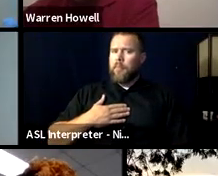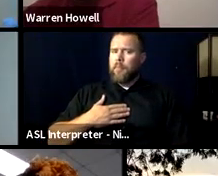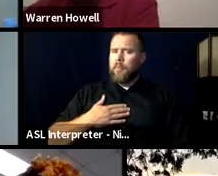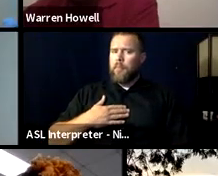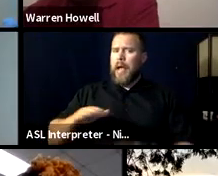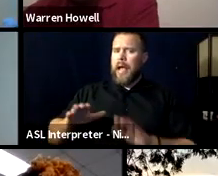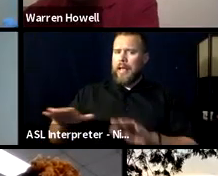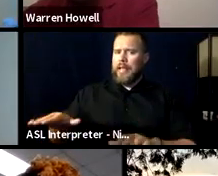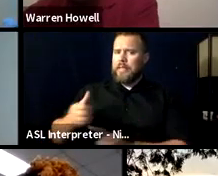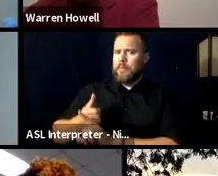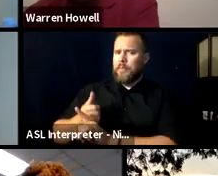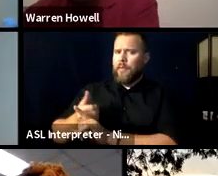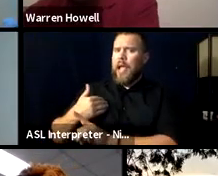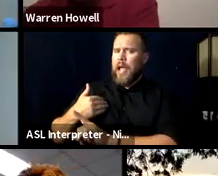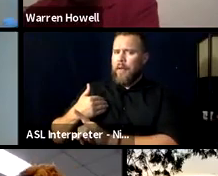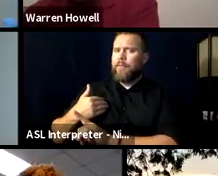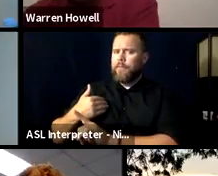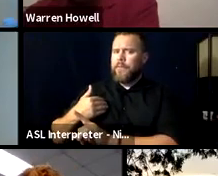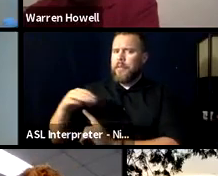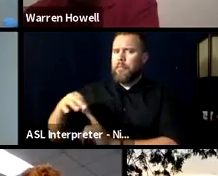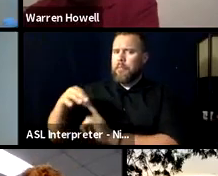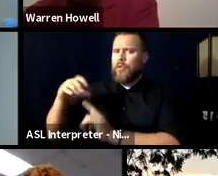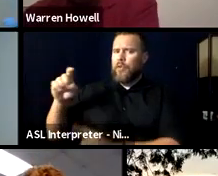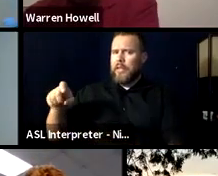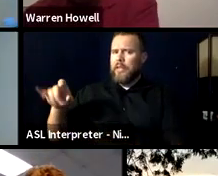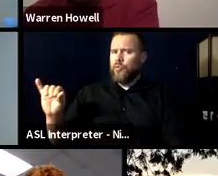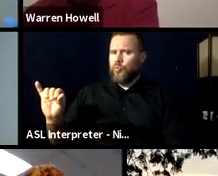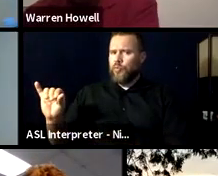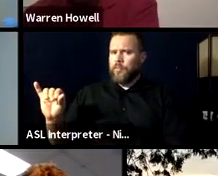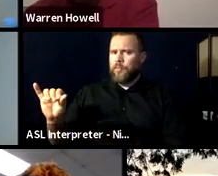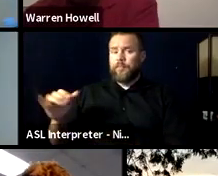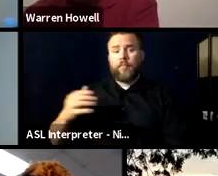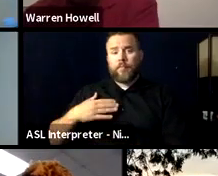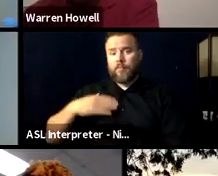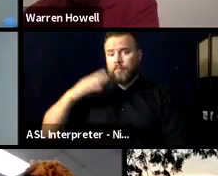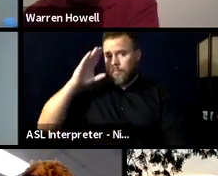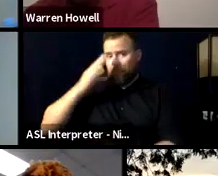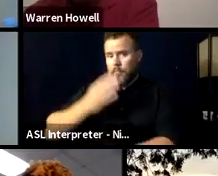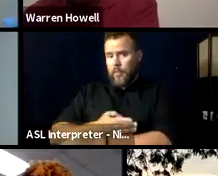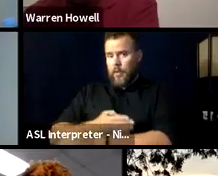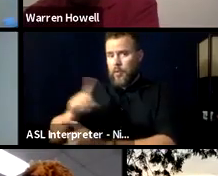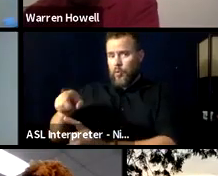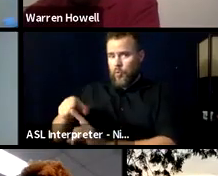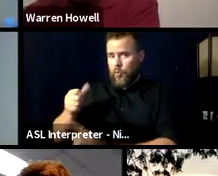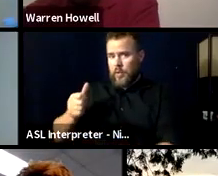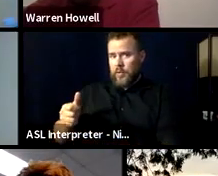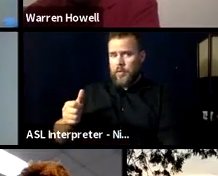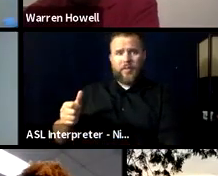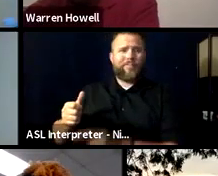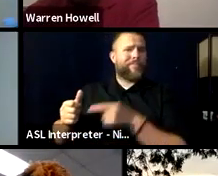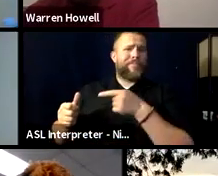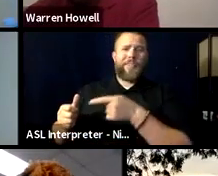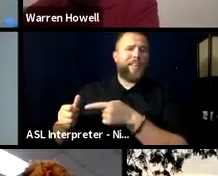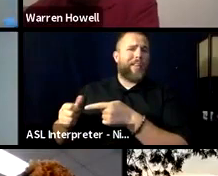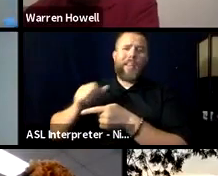concern is I know, for example, my son, when he's not going to wear a mask. I